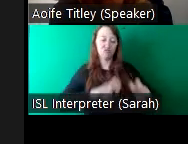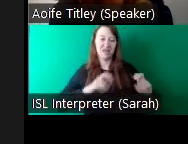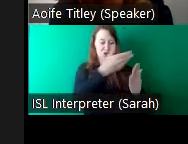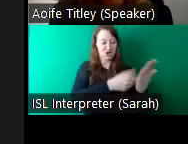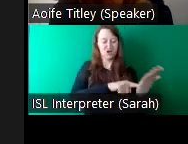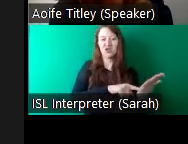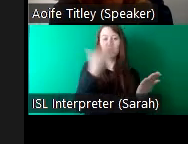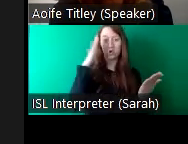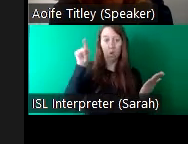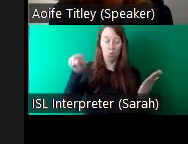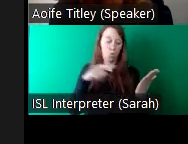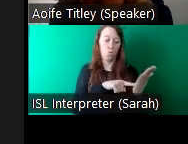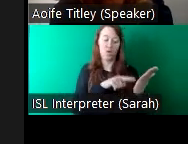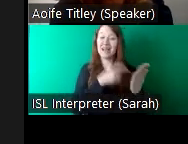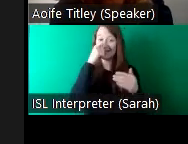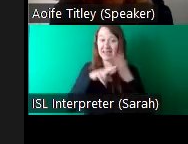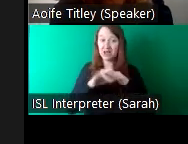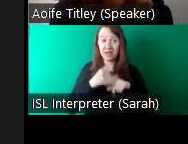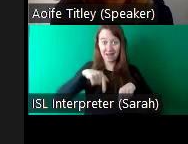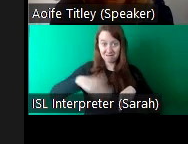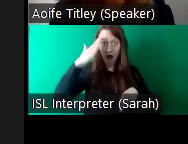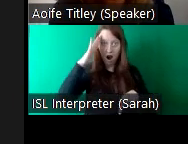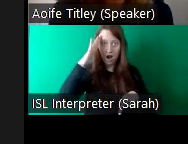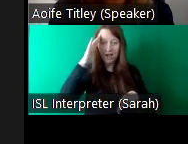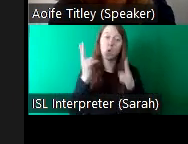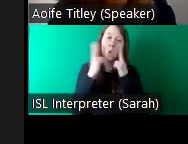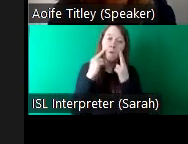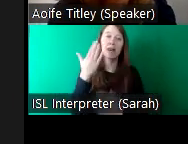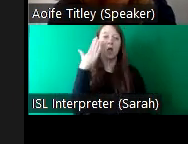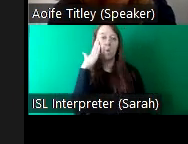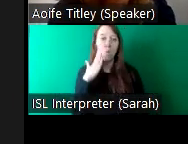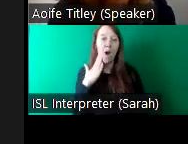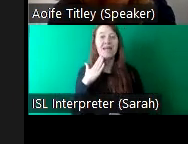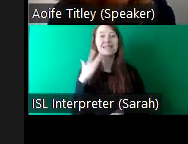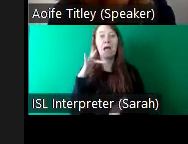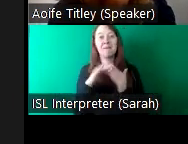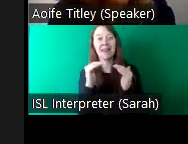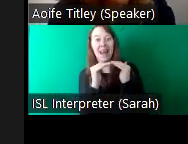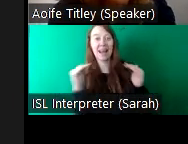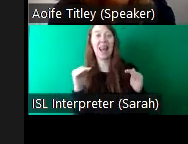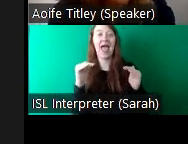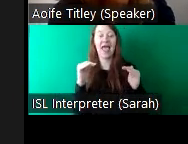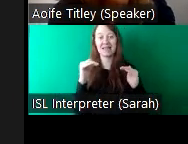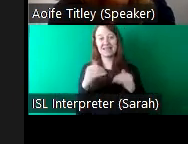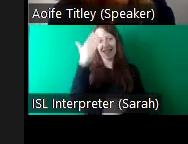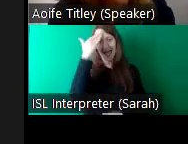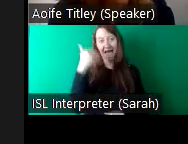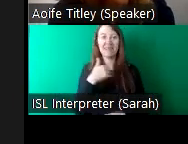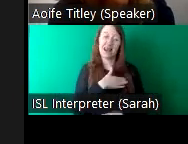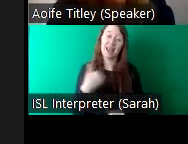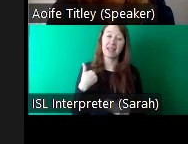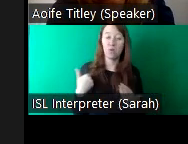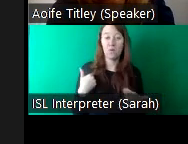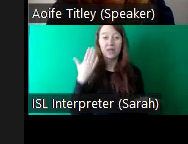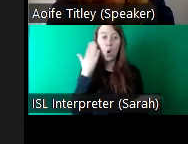white, female, settled, Catholic, and middle class. And we know, I suppose, from statistical research carried out by colleagues in